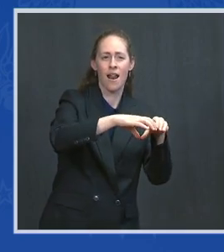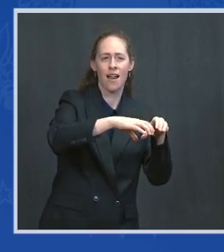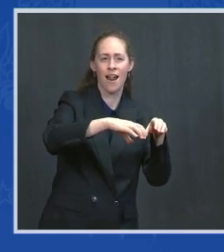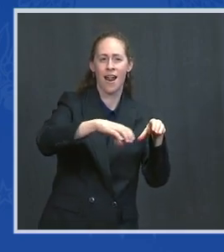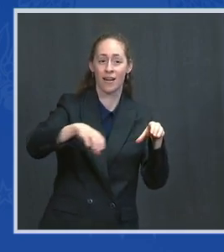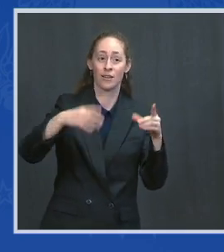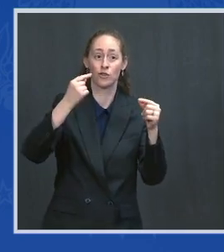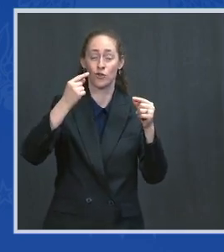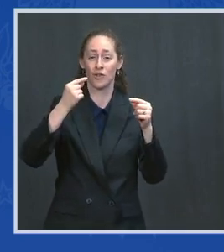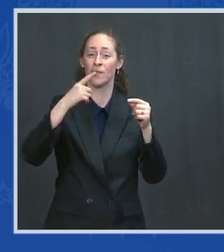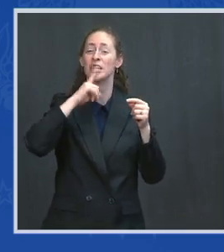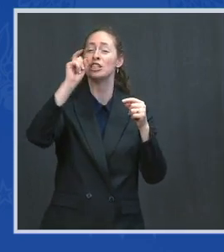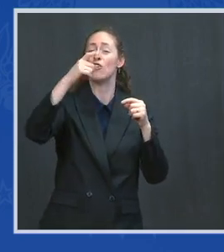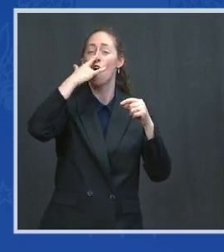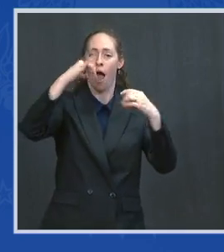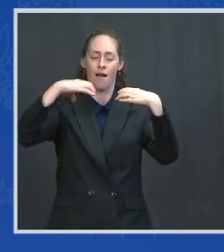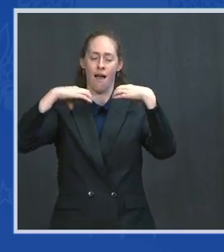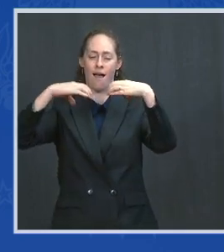me.